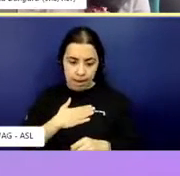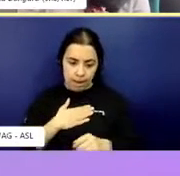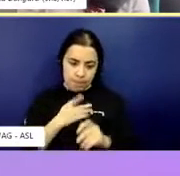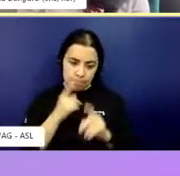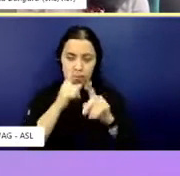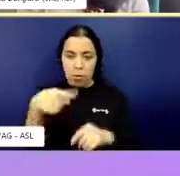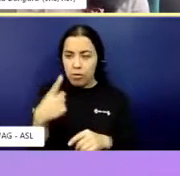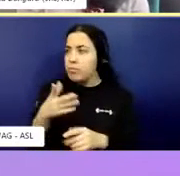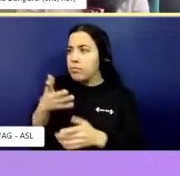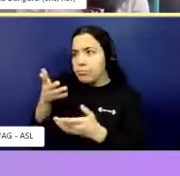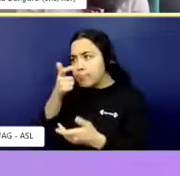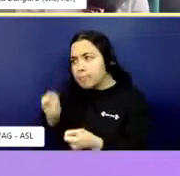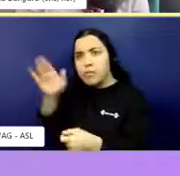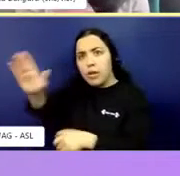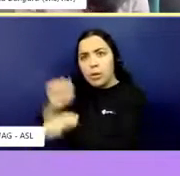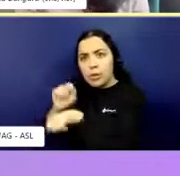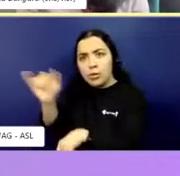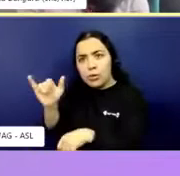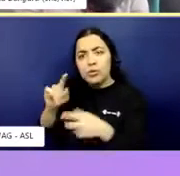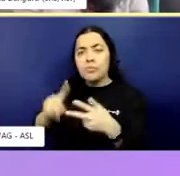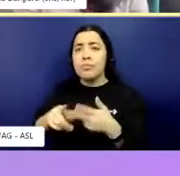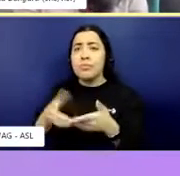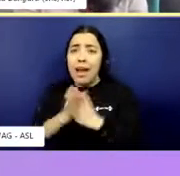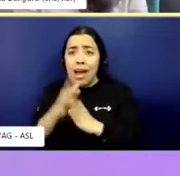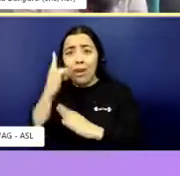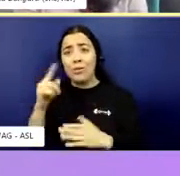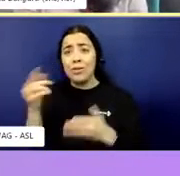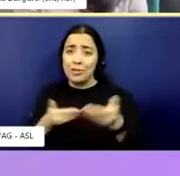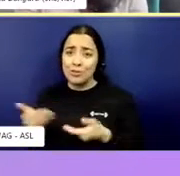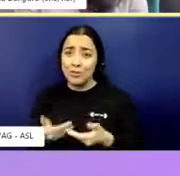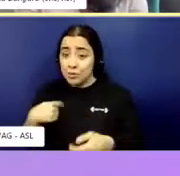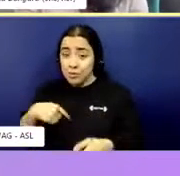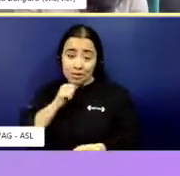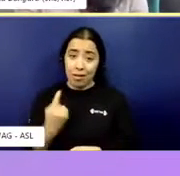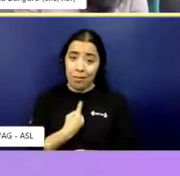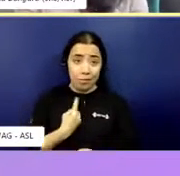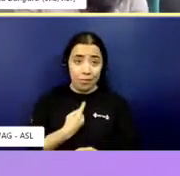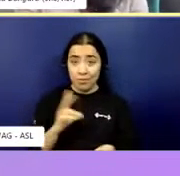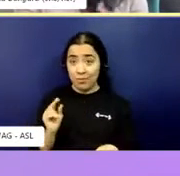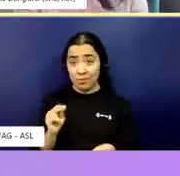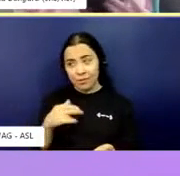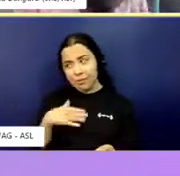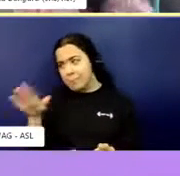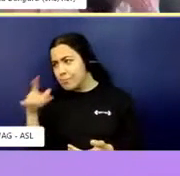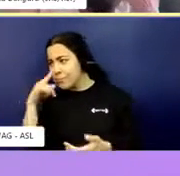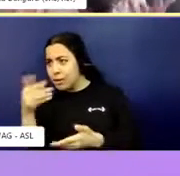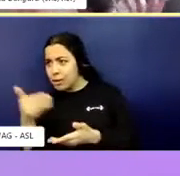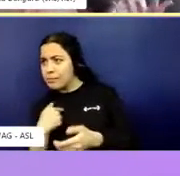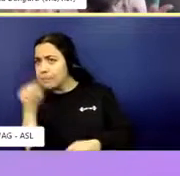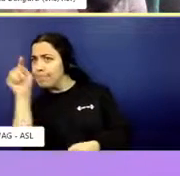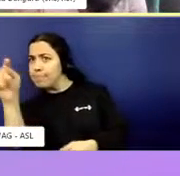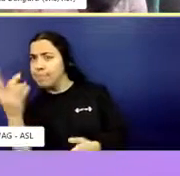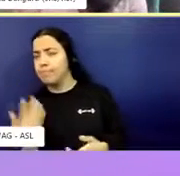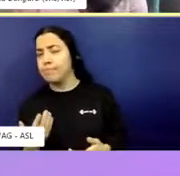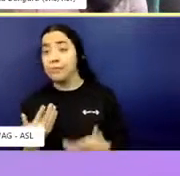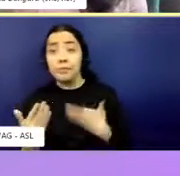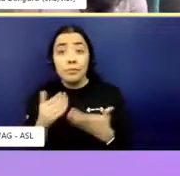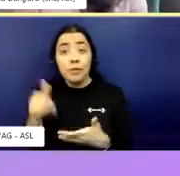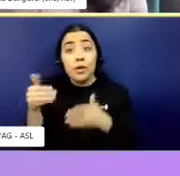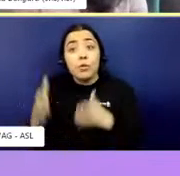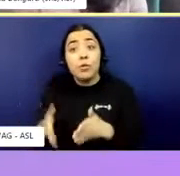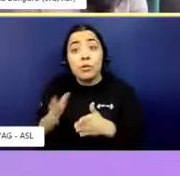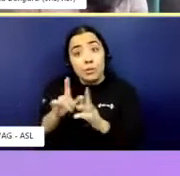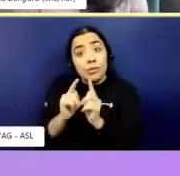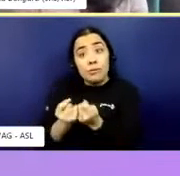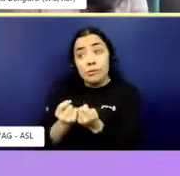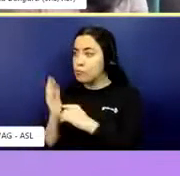Ask for an introduction. None of us do this alone. You know what? Maybe there's somebody you're already comfortable with on your